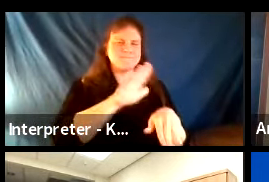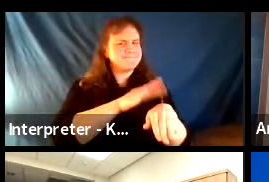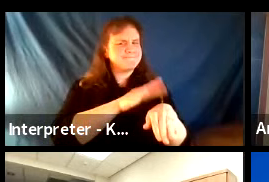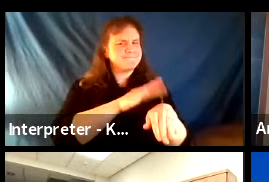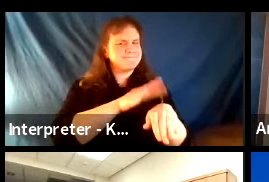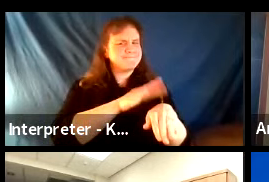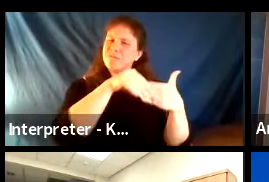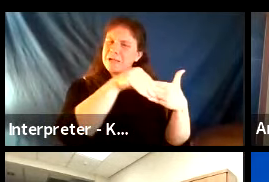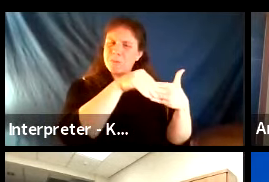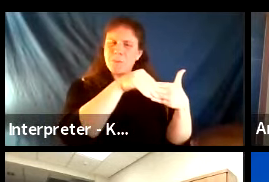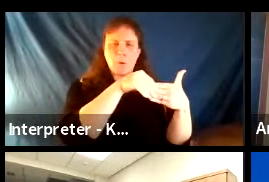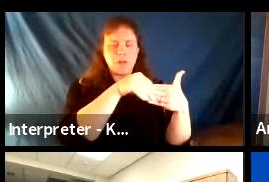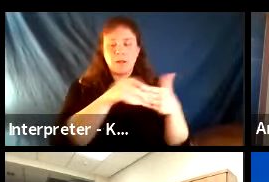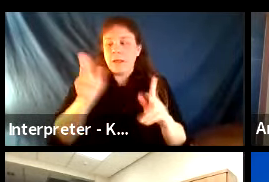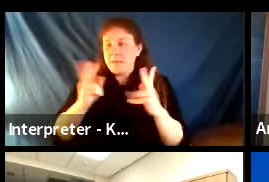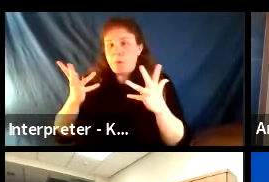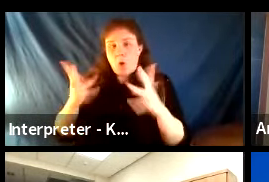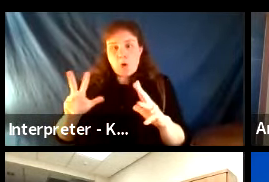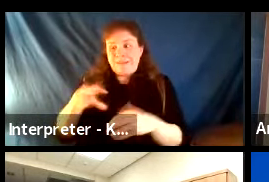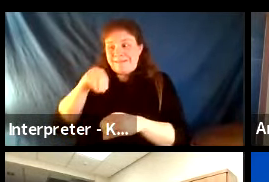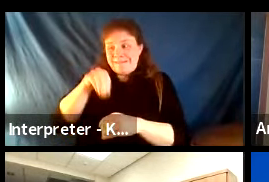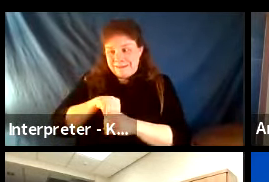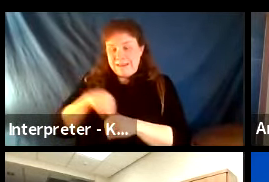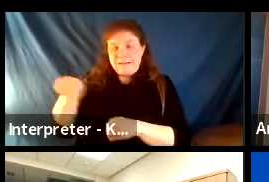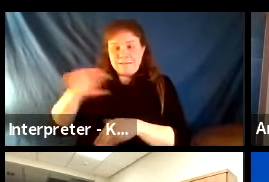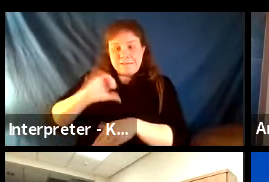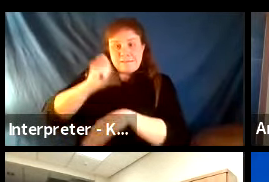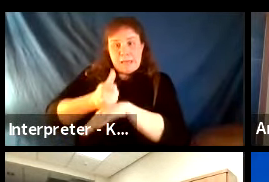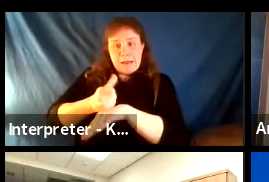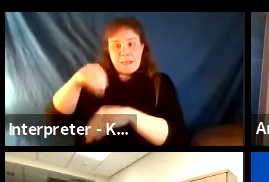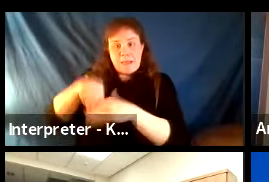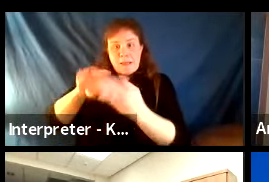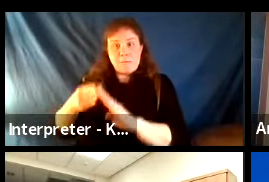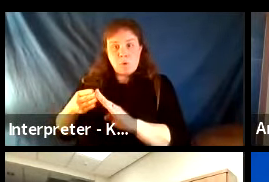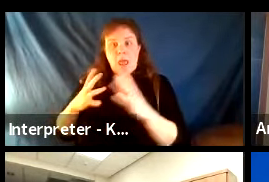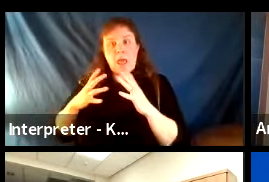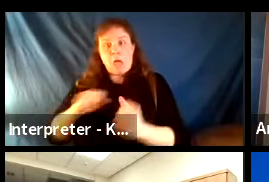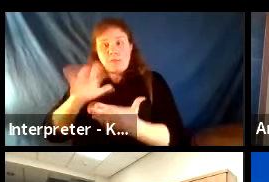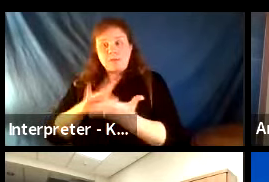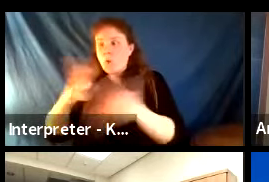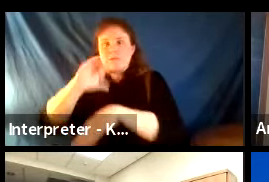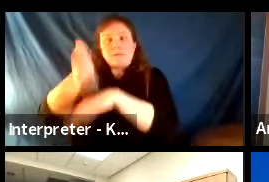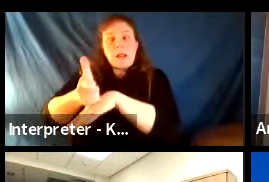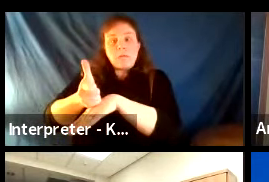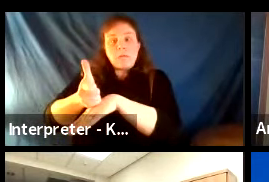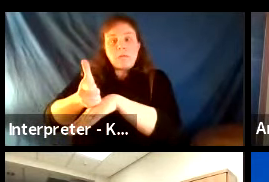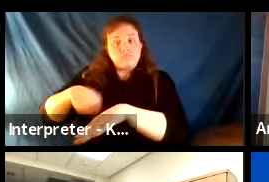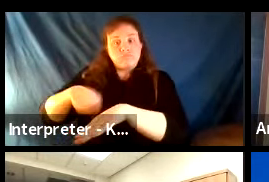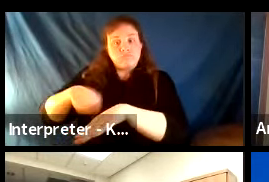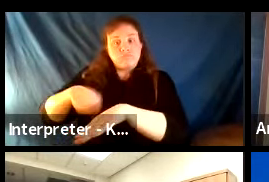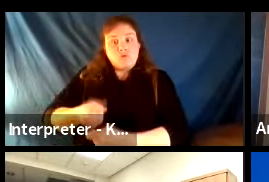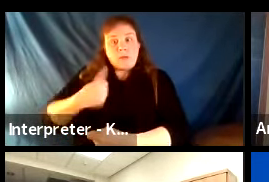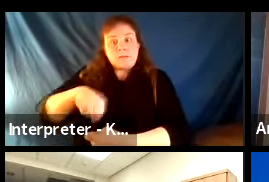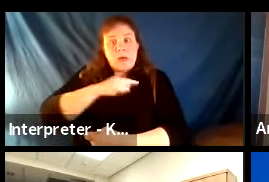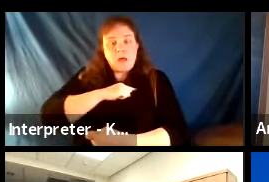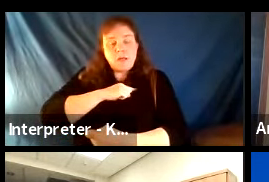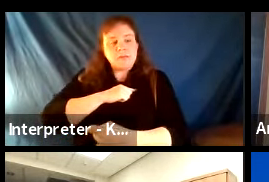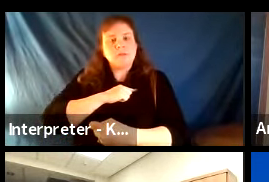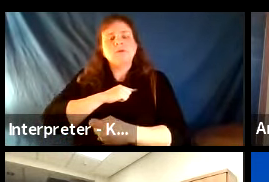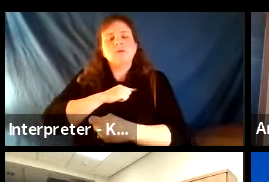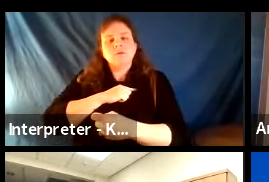already in the community and doing that community outreach and are trusted messengers, and being able to just go community